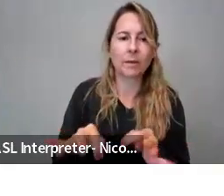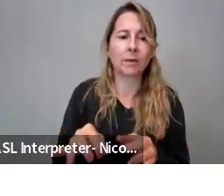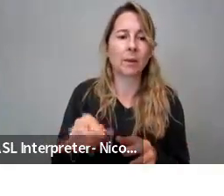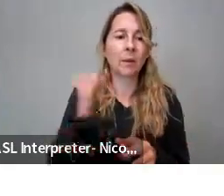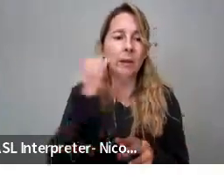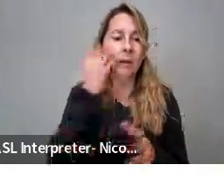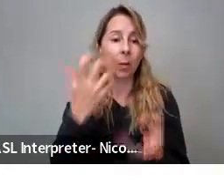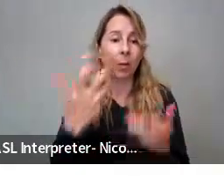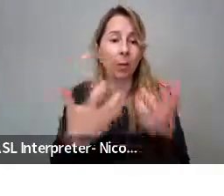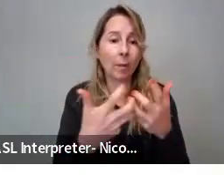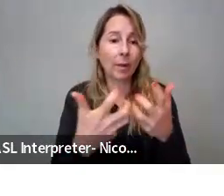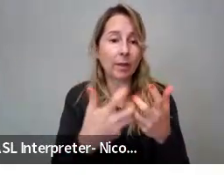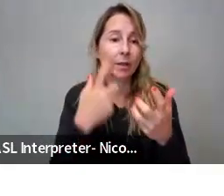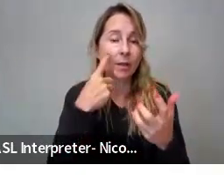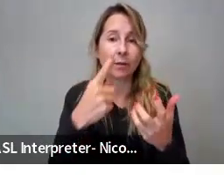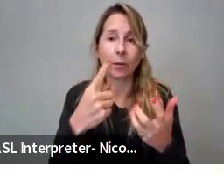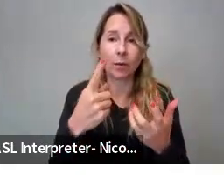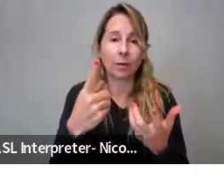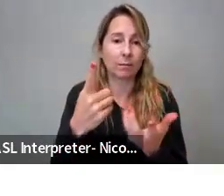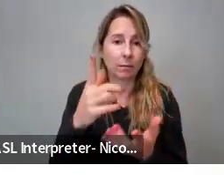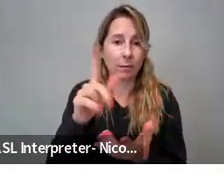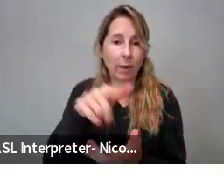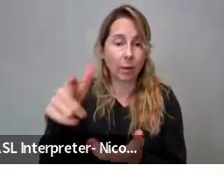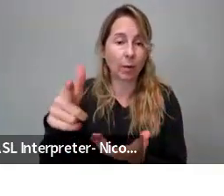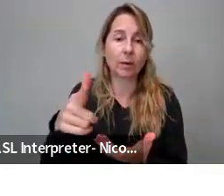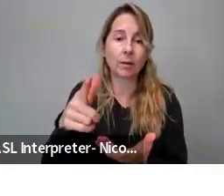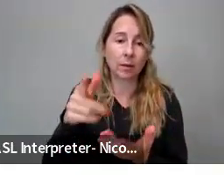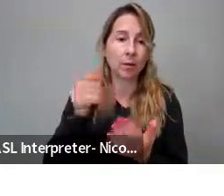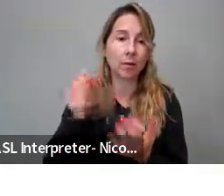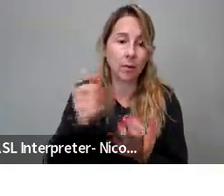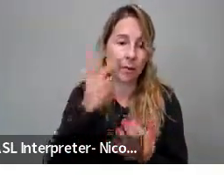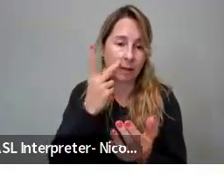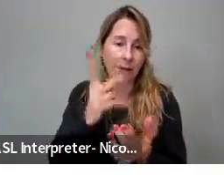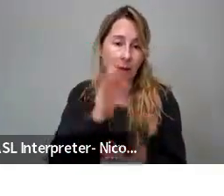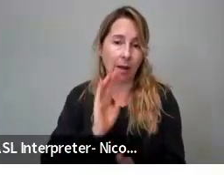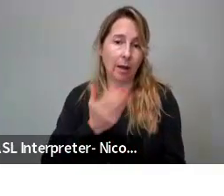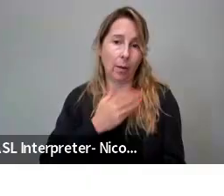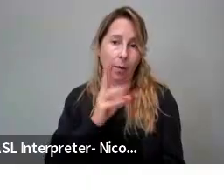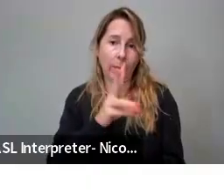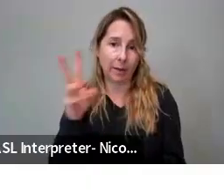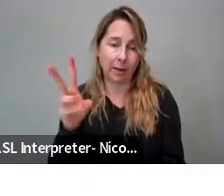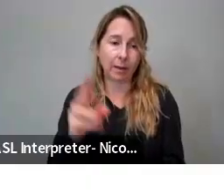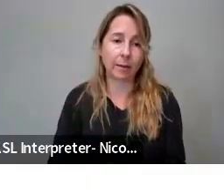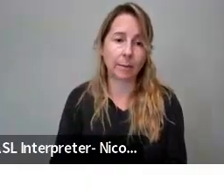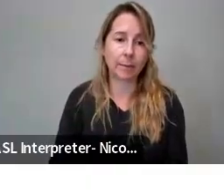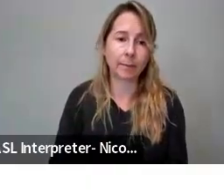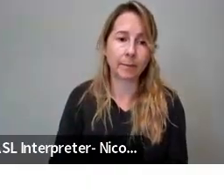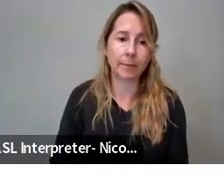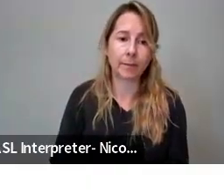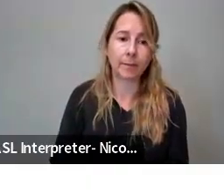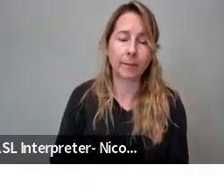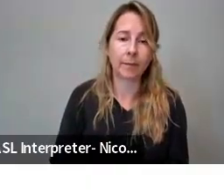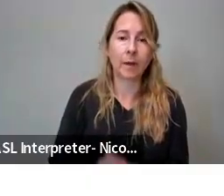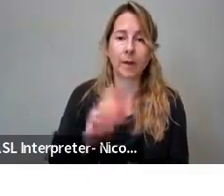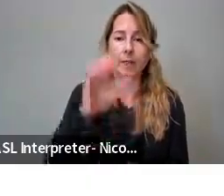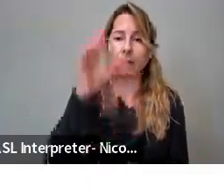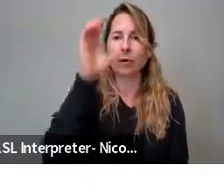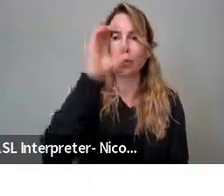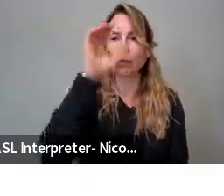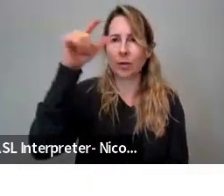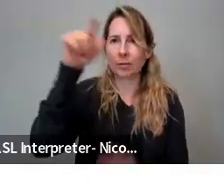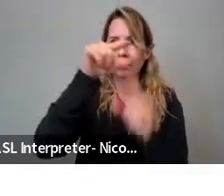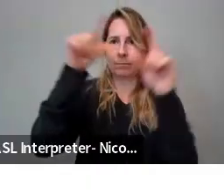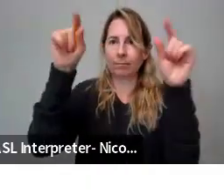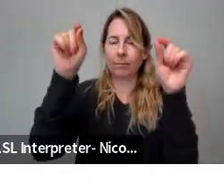asking your landlord for accommodations, you can always go on our website, and in the search bar, you can write accommodation and